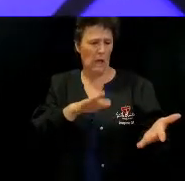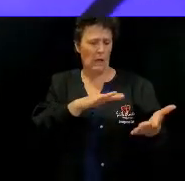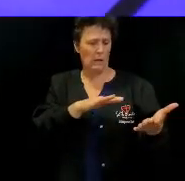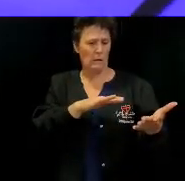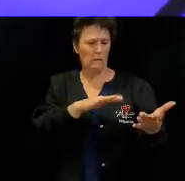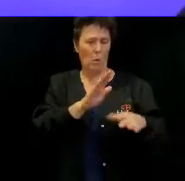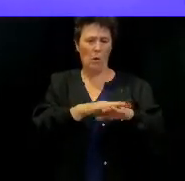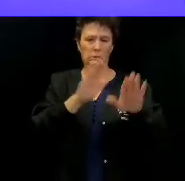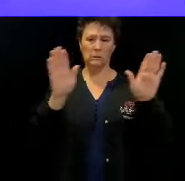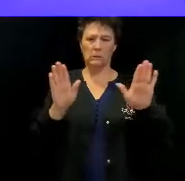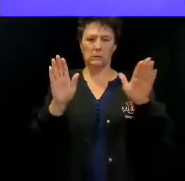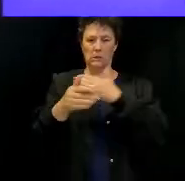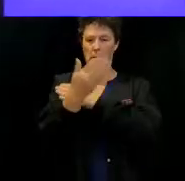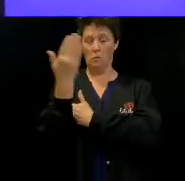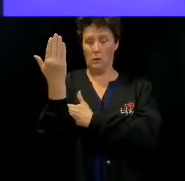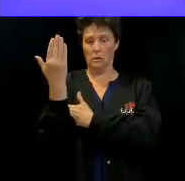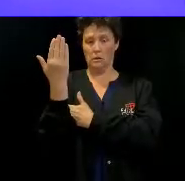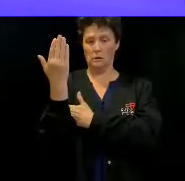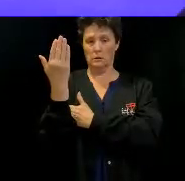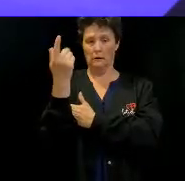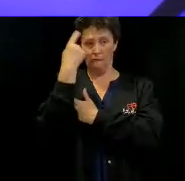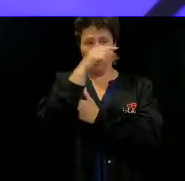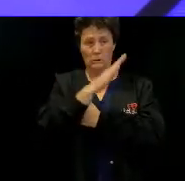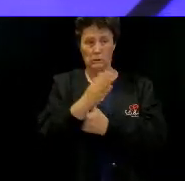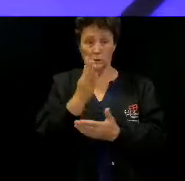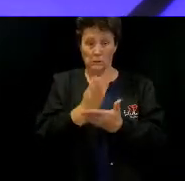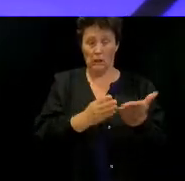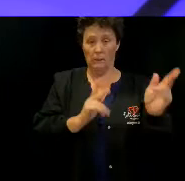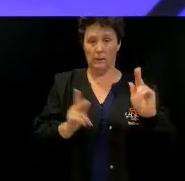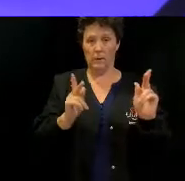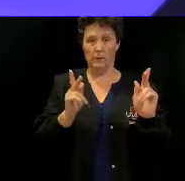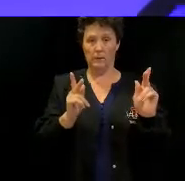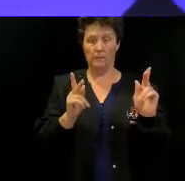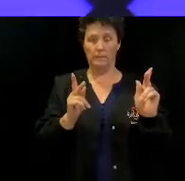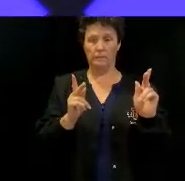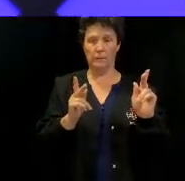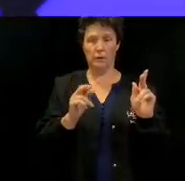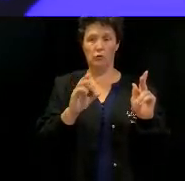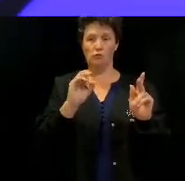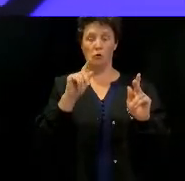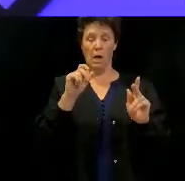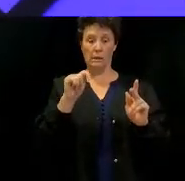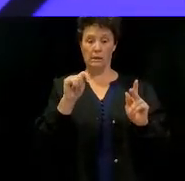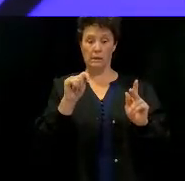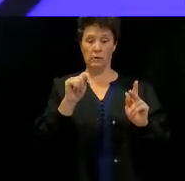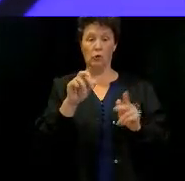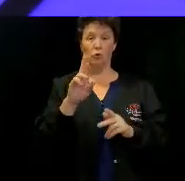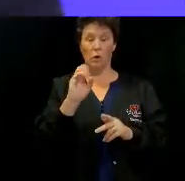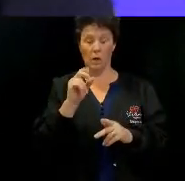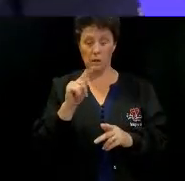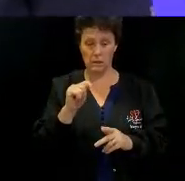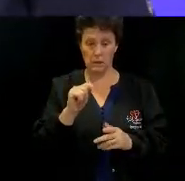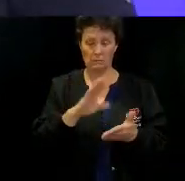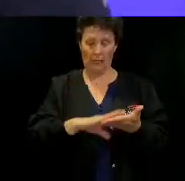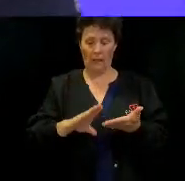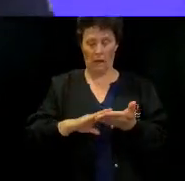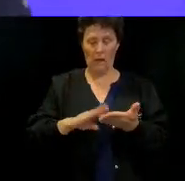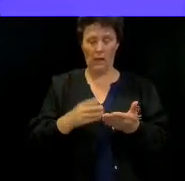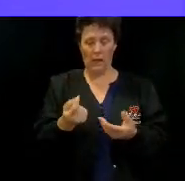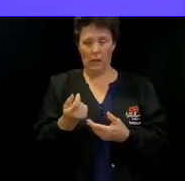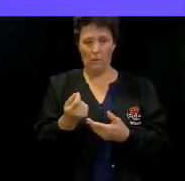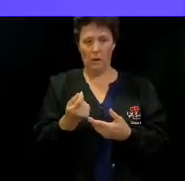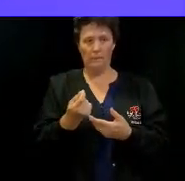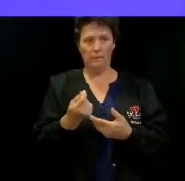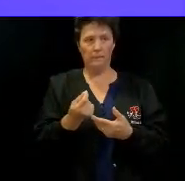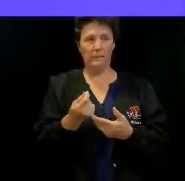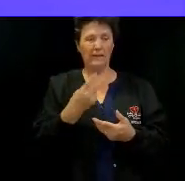mornings for people. So we're going to just knock the rust off, brush the plate, just clean the plate off a little bit. We're going to